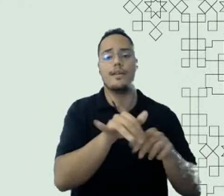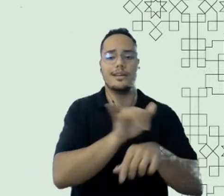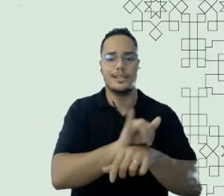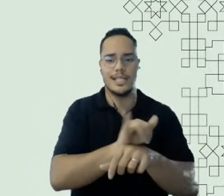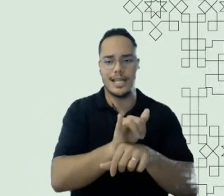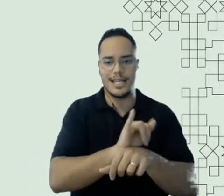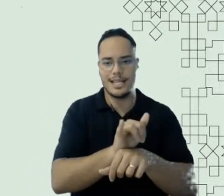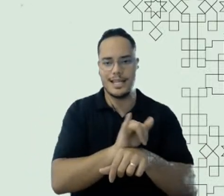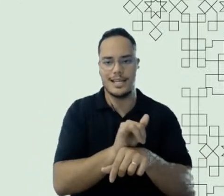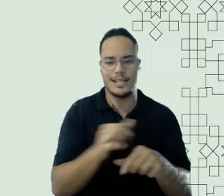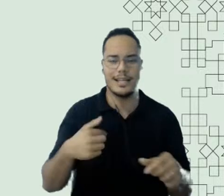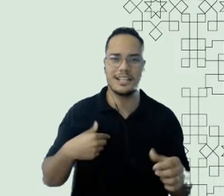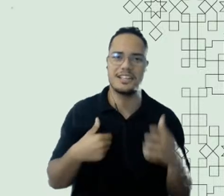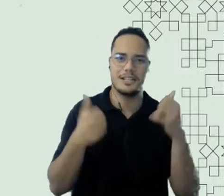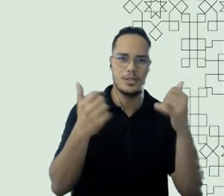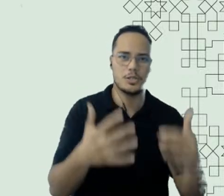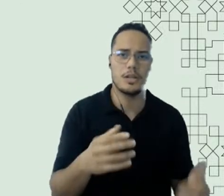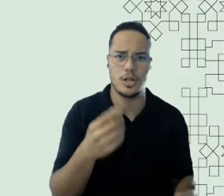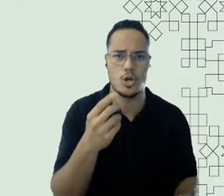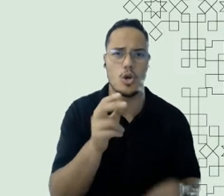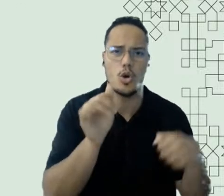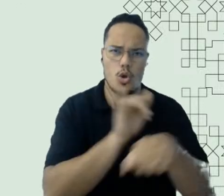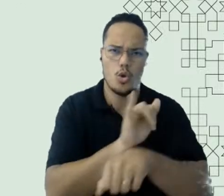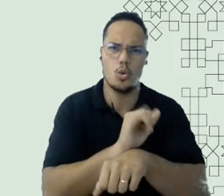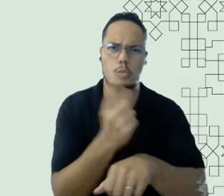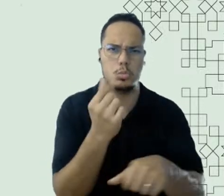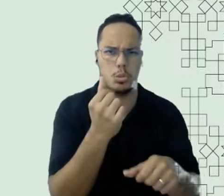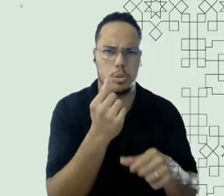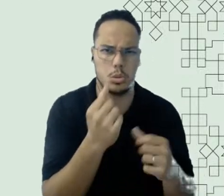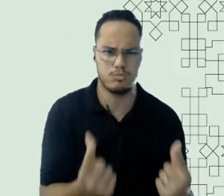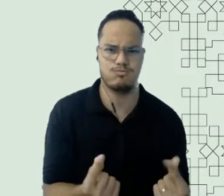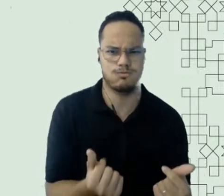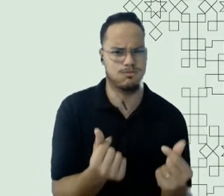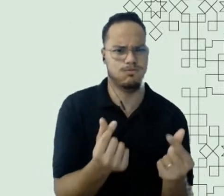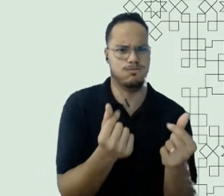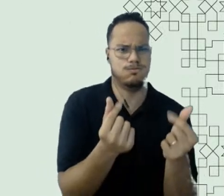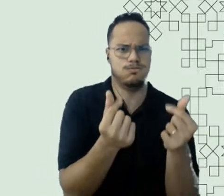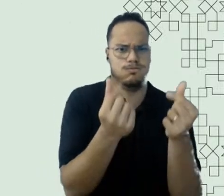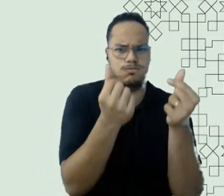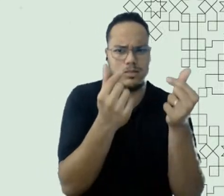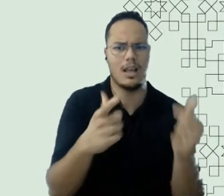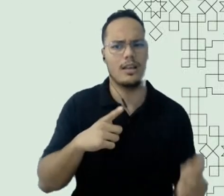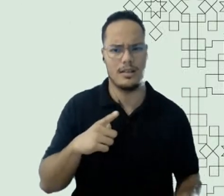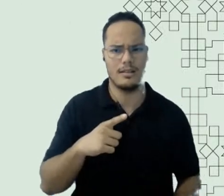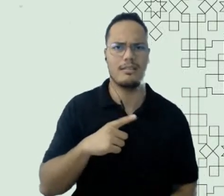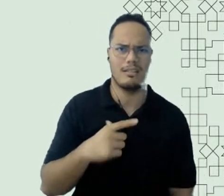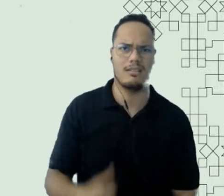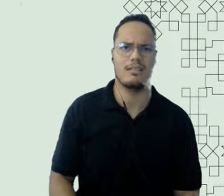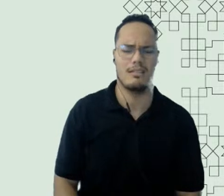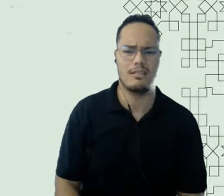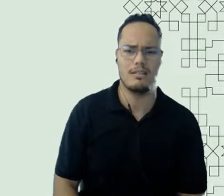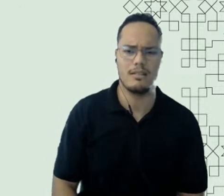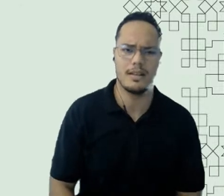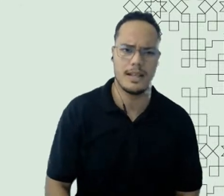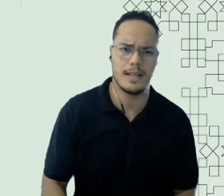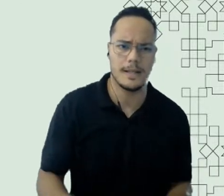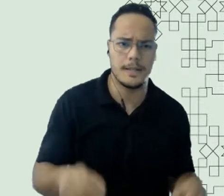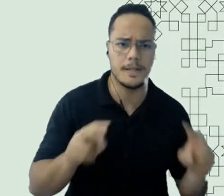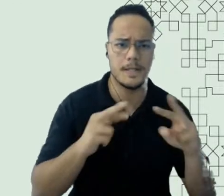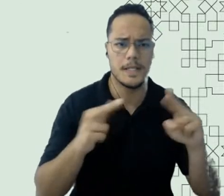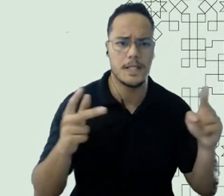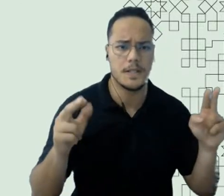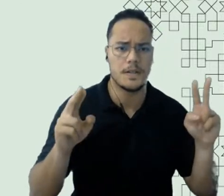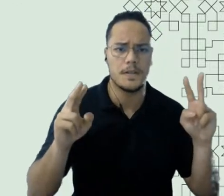lot, on all this copyrighted content. That also studies